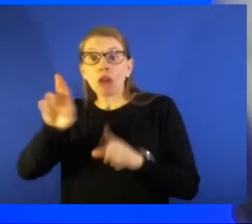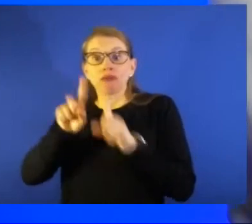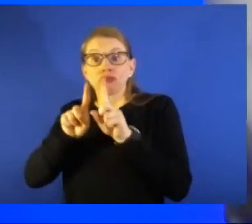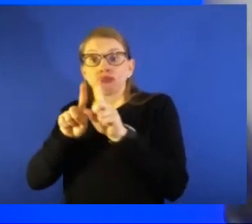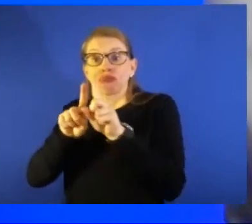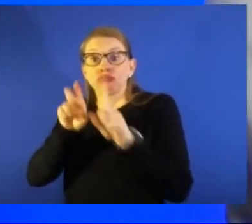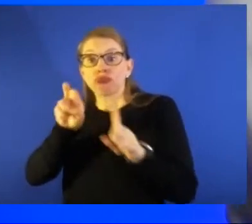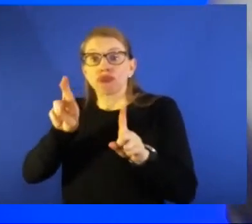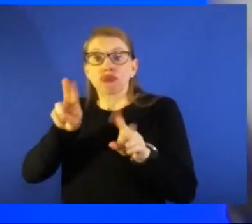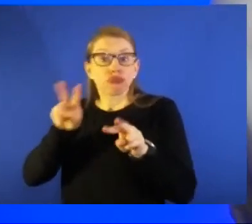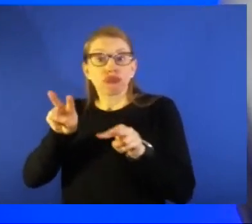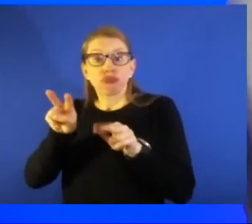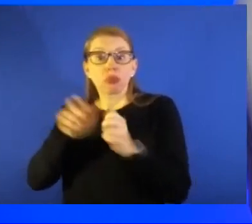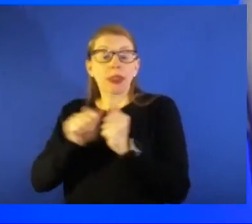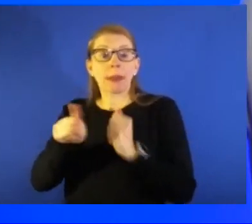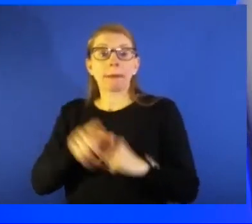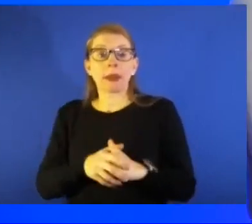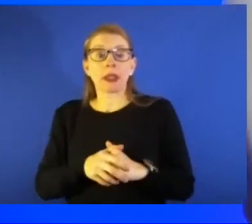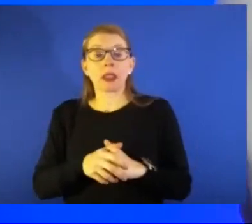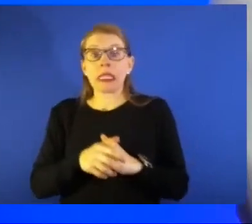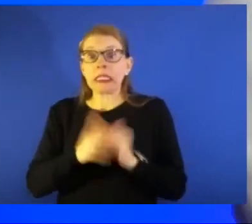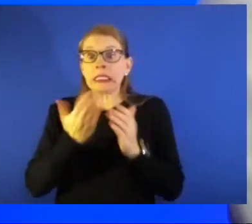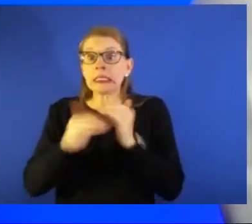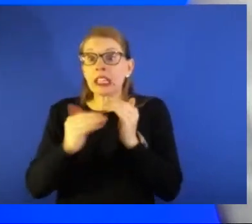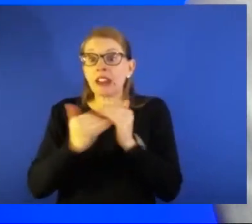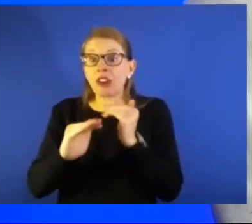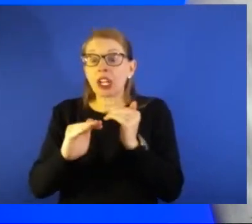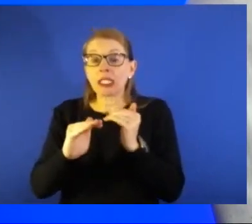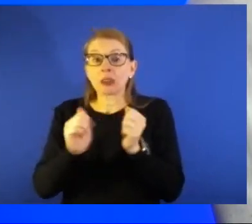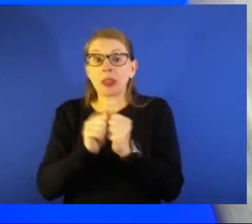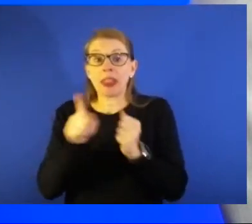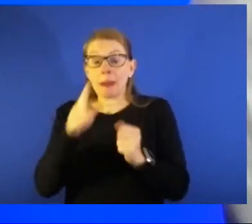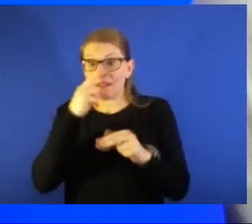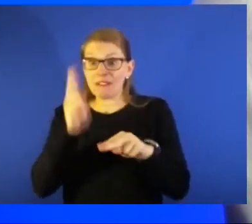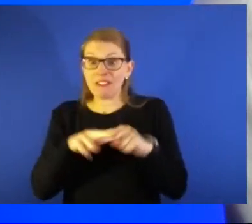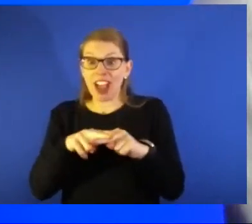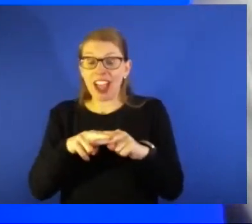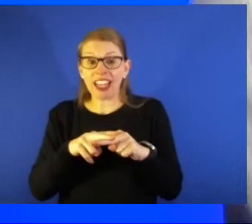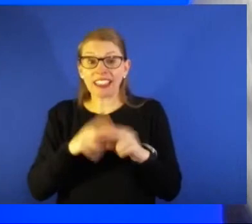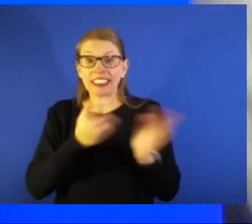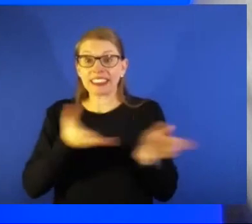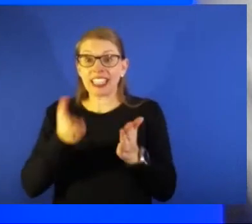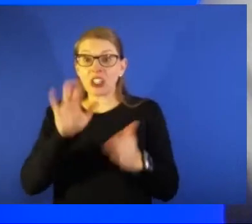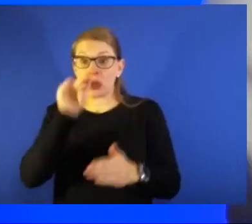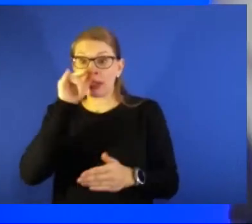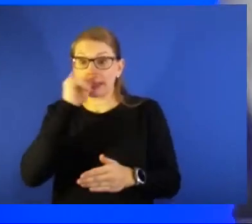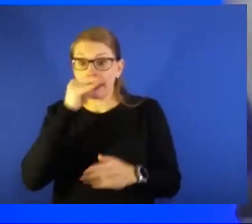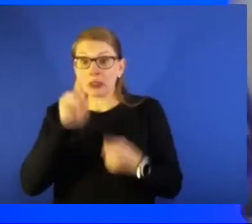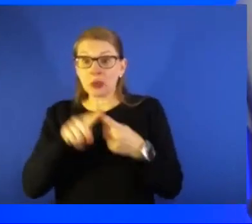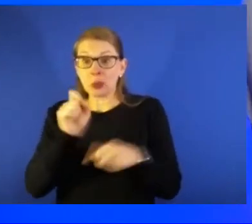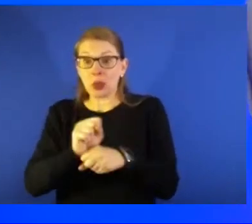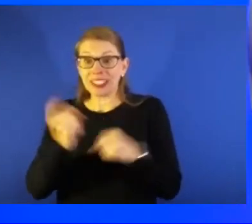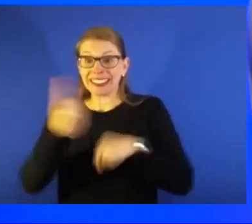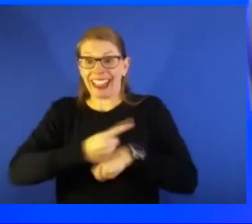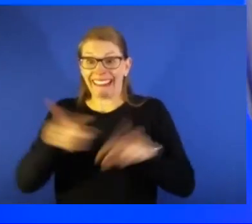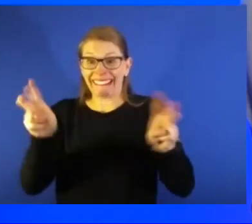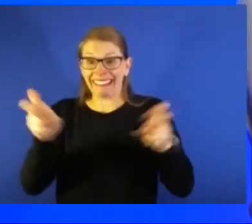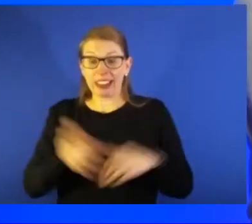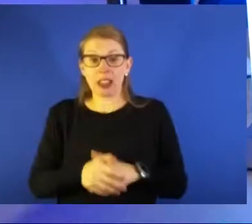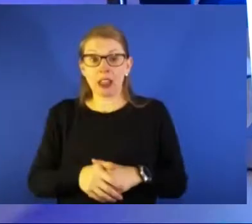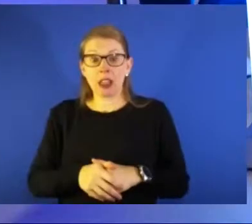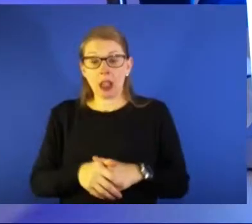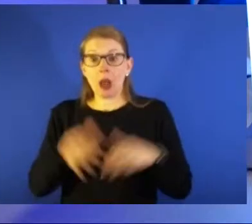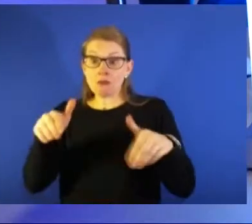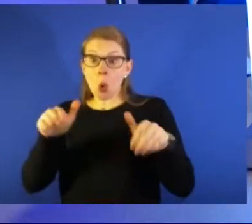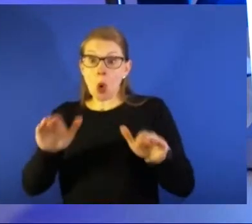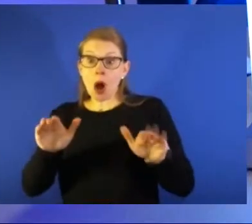on deliveries with him. That was a fun take your kid to work day. Yeah, like even like the morgue, I was there with